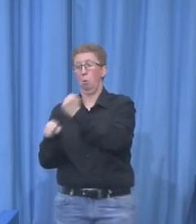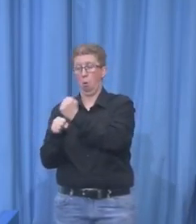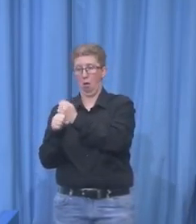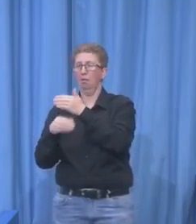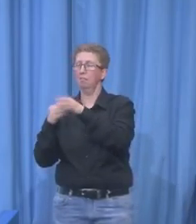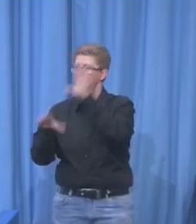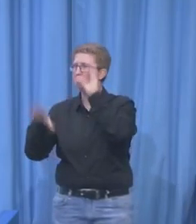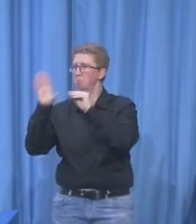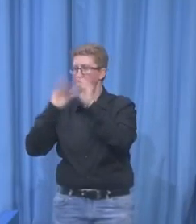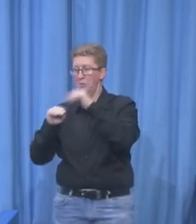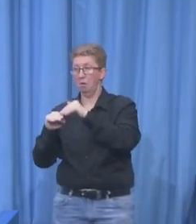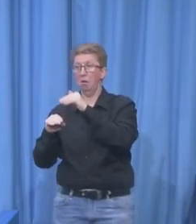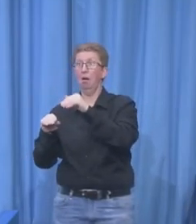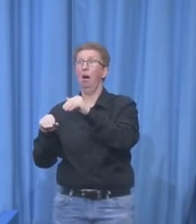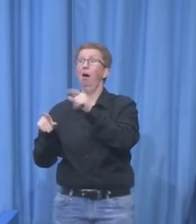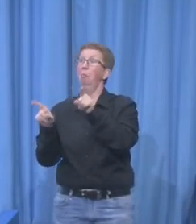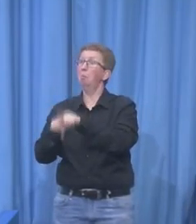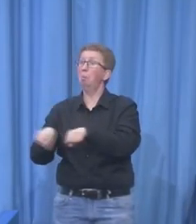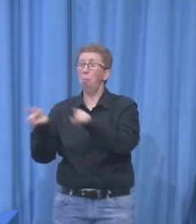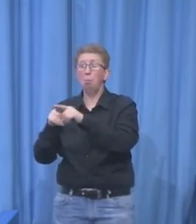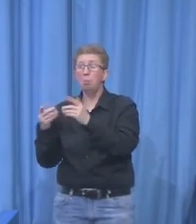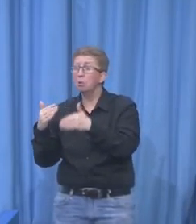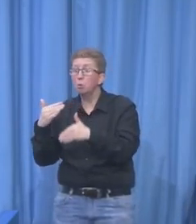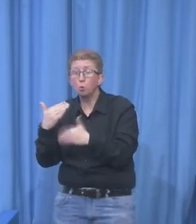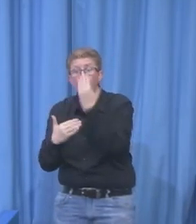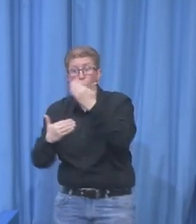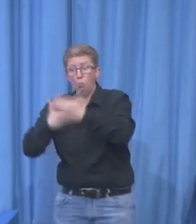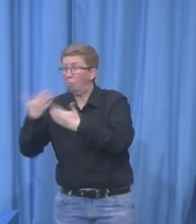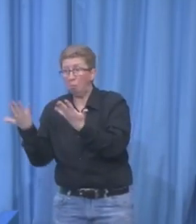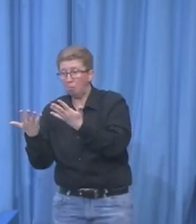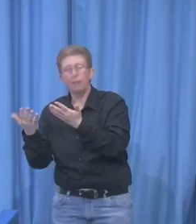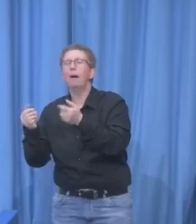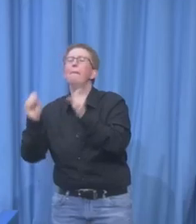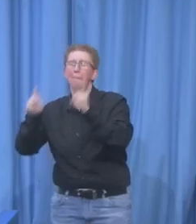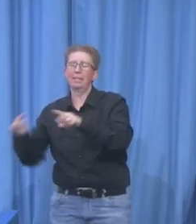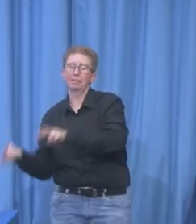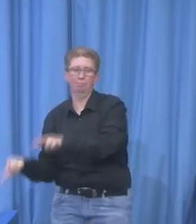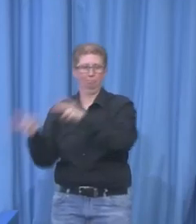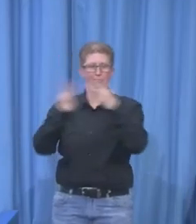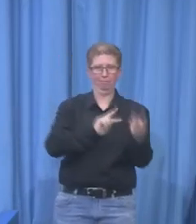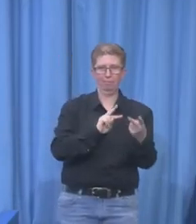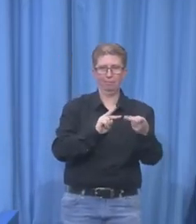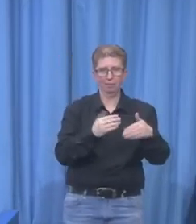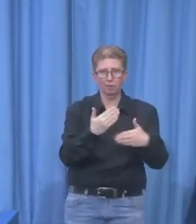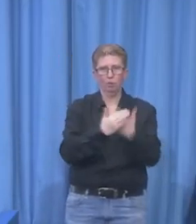understanding between all of our partners, because it's not only important to have the business